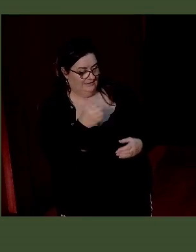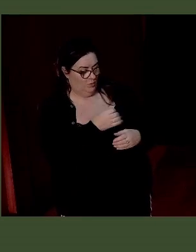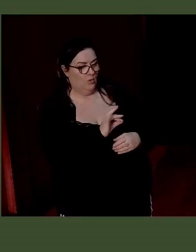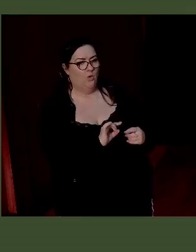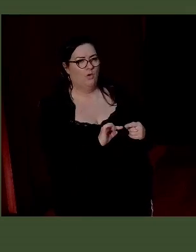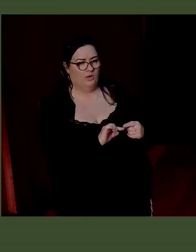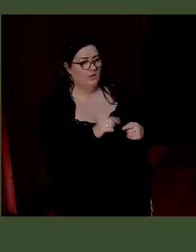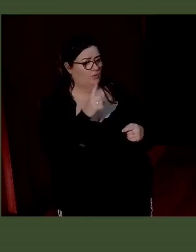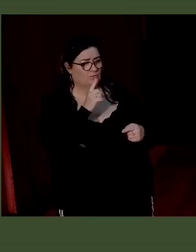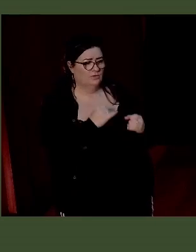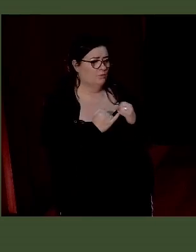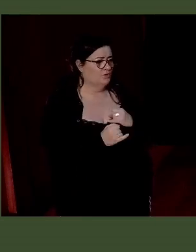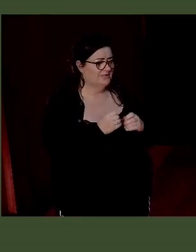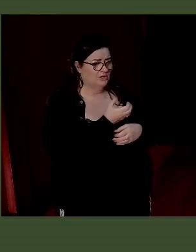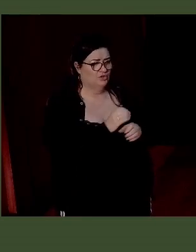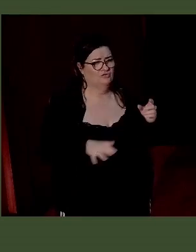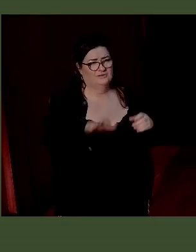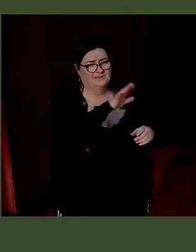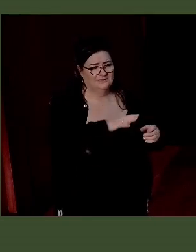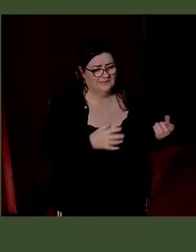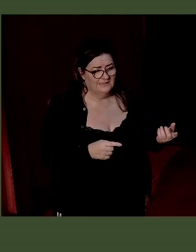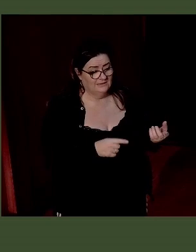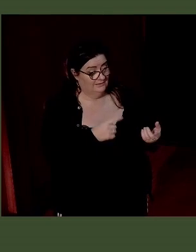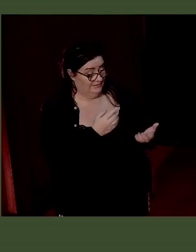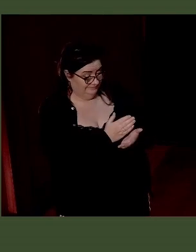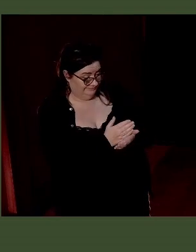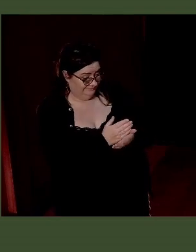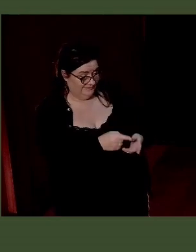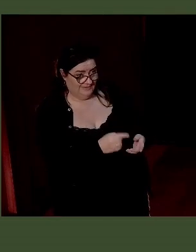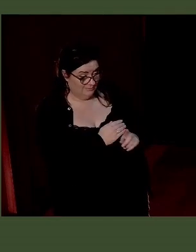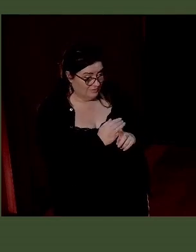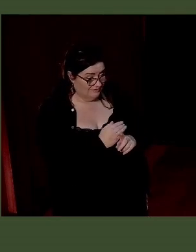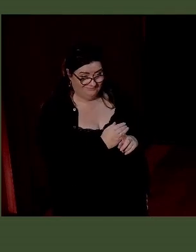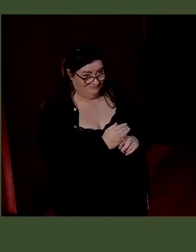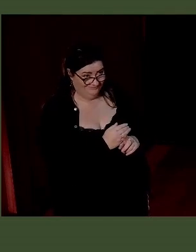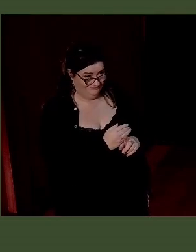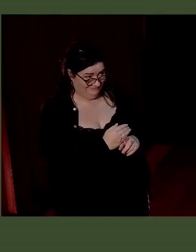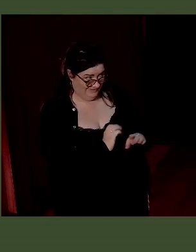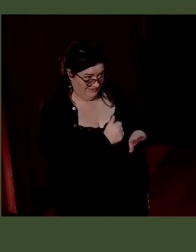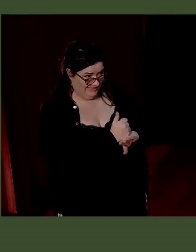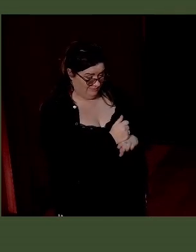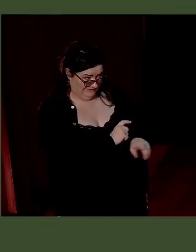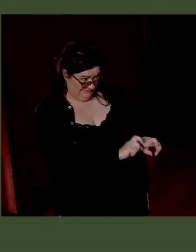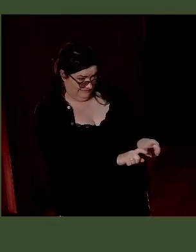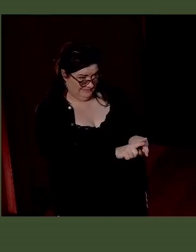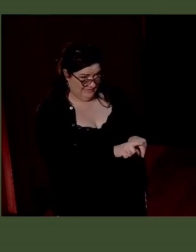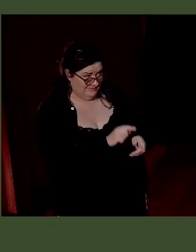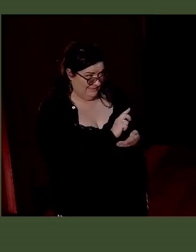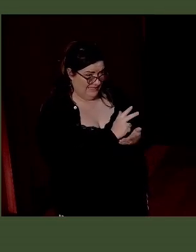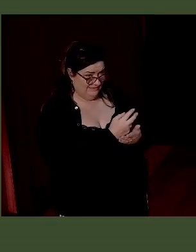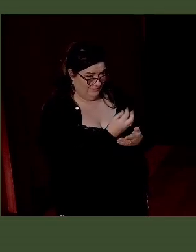primitive institutions in the country. The commission was, quote, doubtful whether it had been improved since it had been built in the